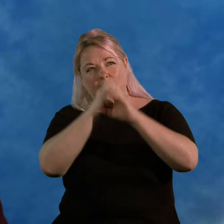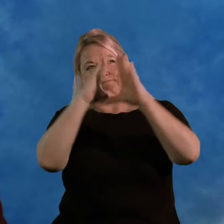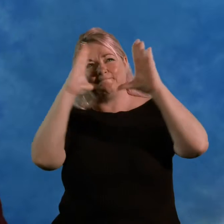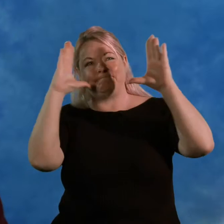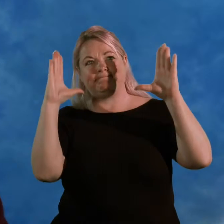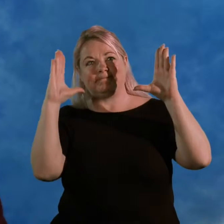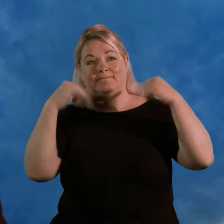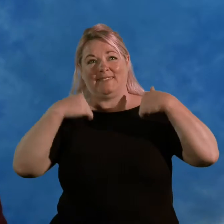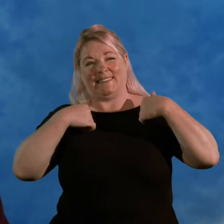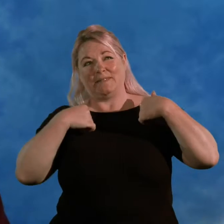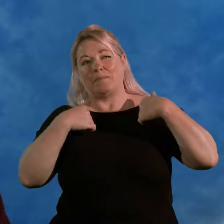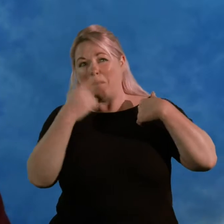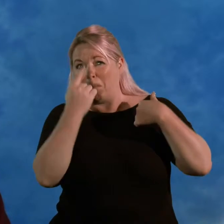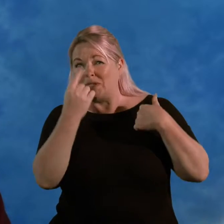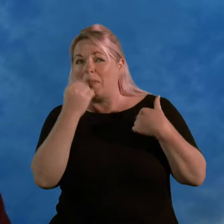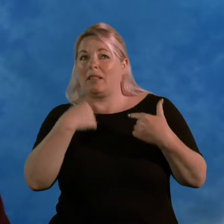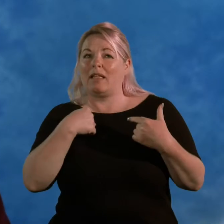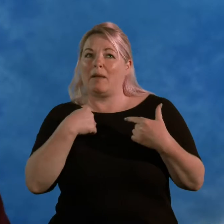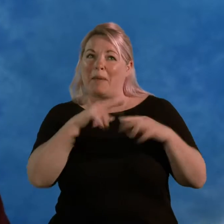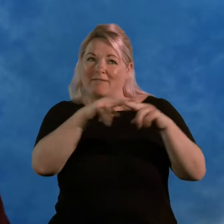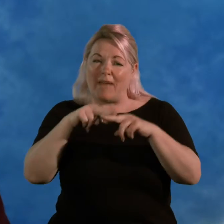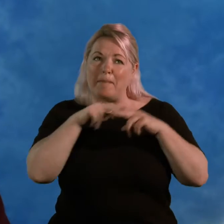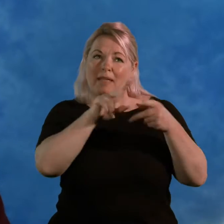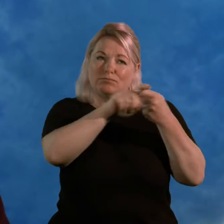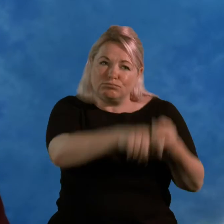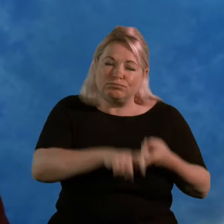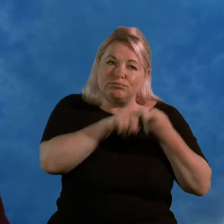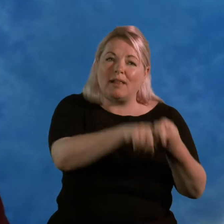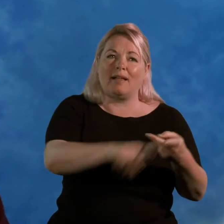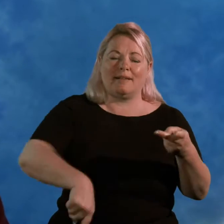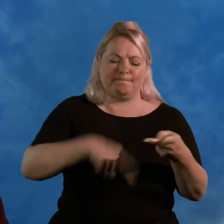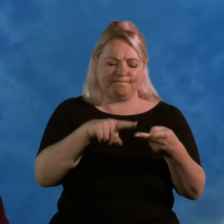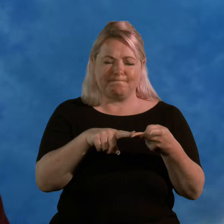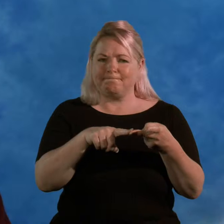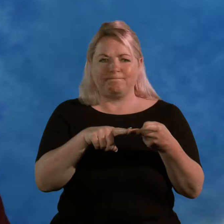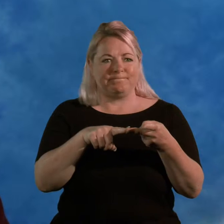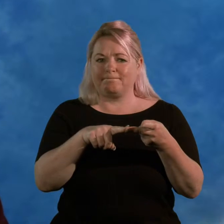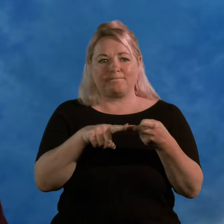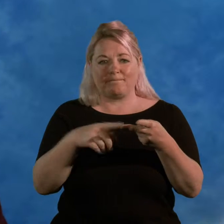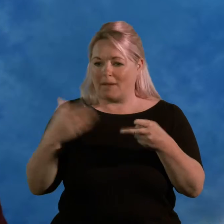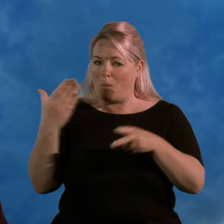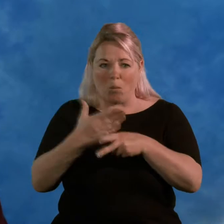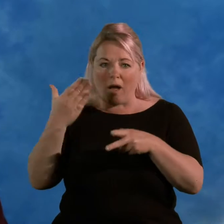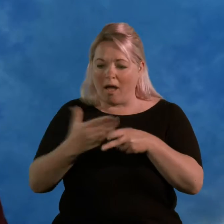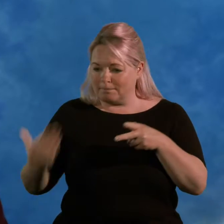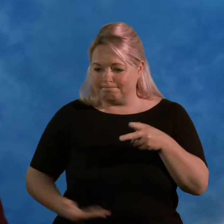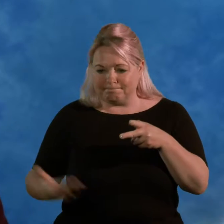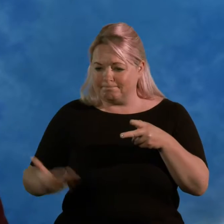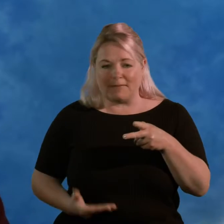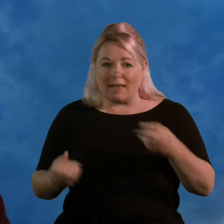I saw was a situation where I'd be an increasing burden on my family. I couldn't continue in